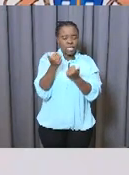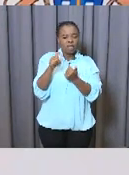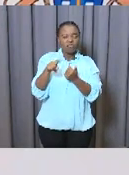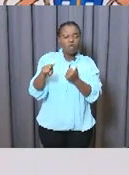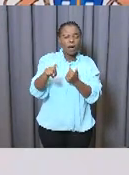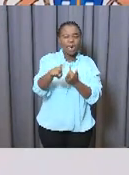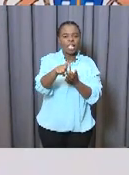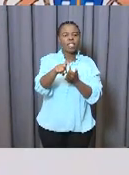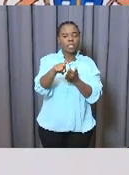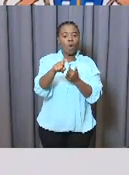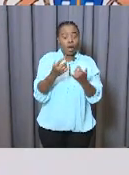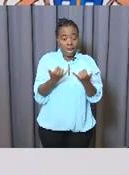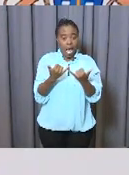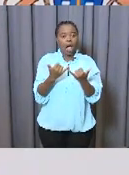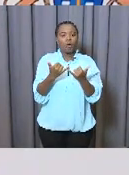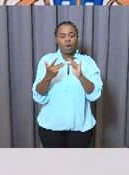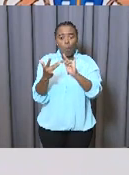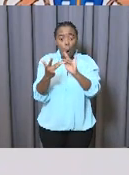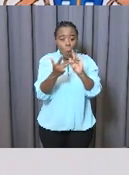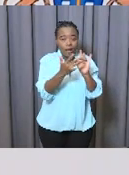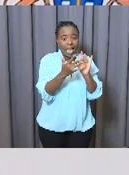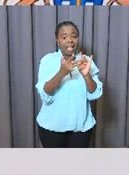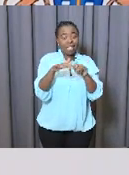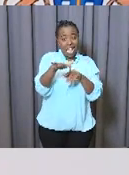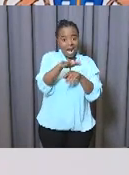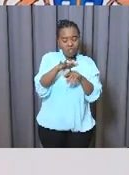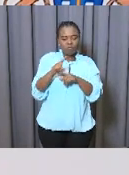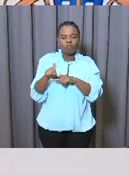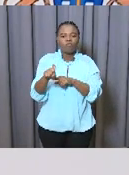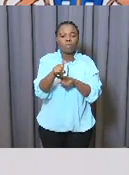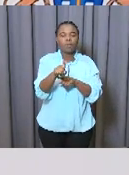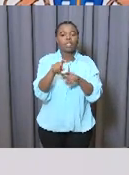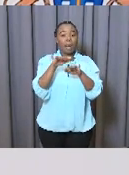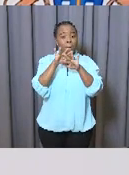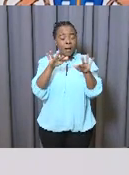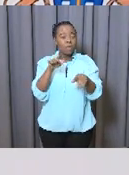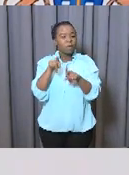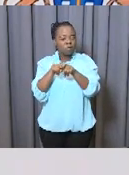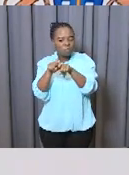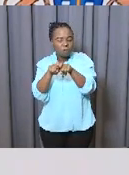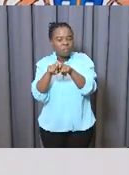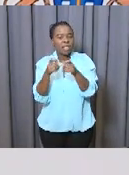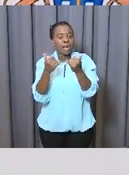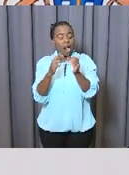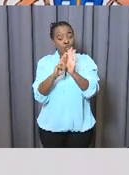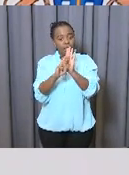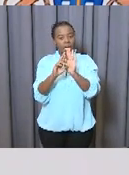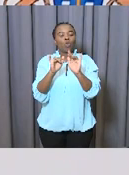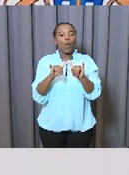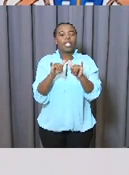the, or we are tracking down all the contacts in the area. We have tested people. We are awaiting the results. All the